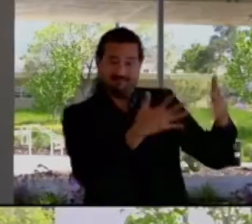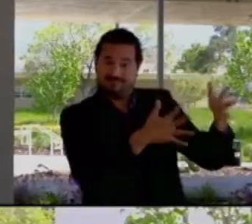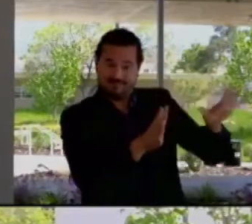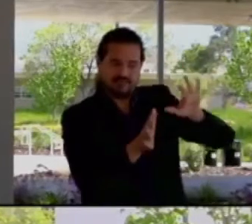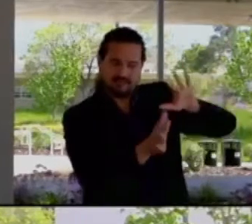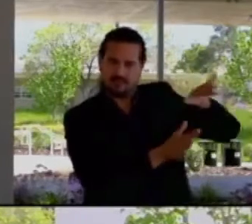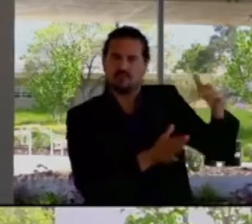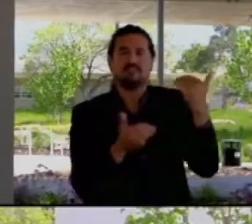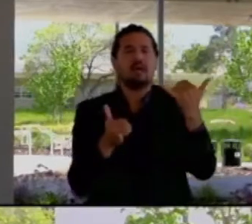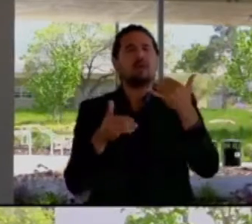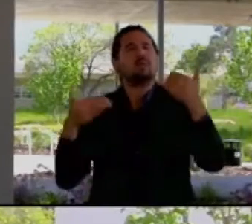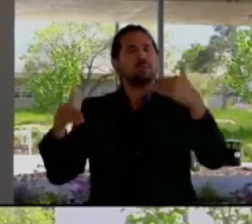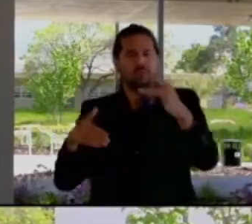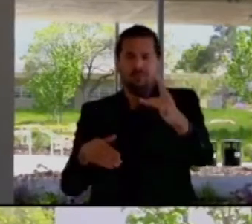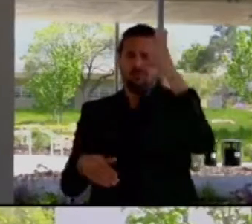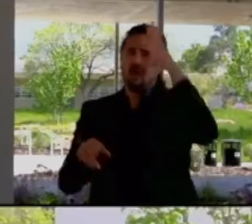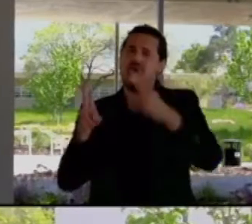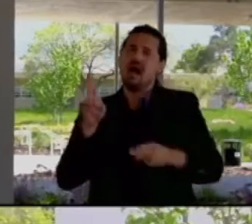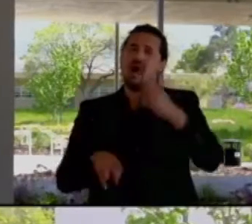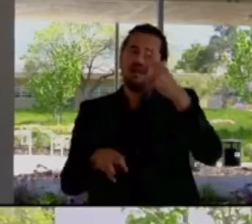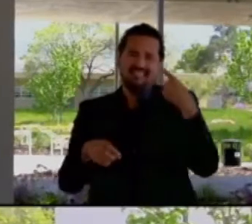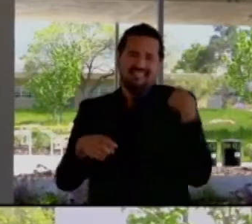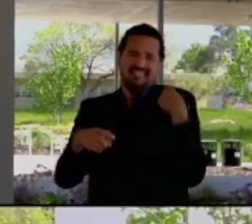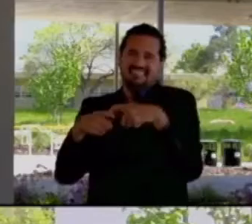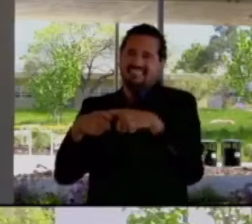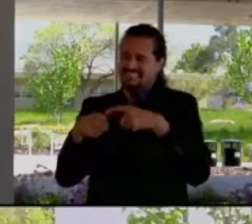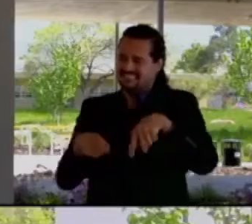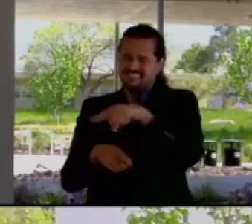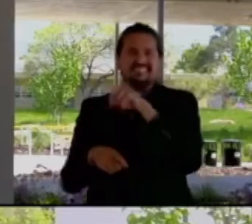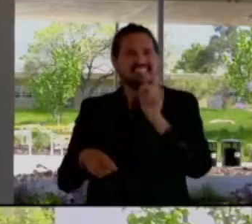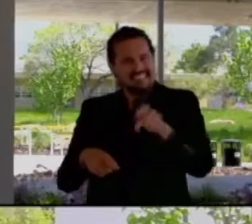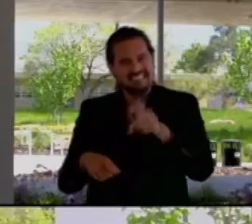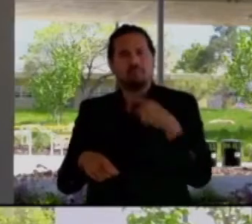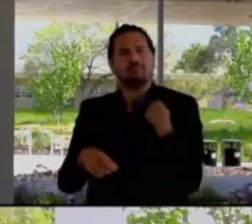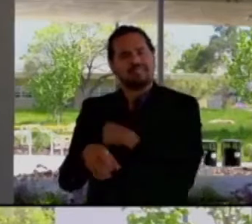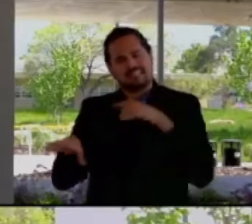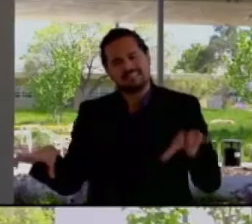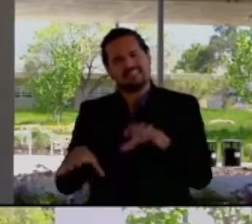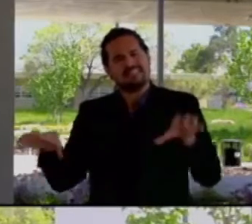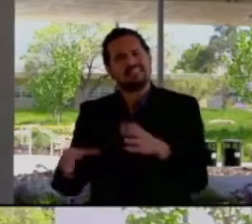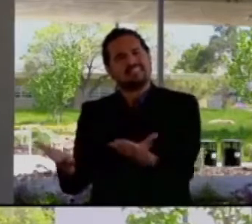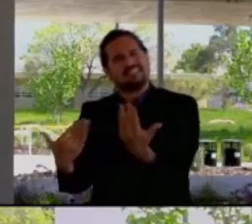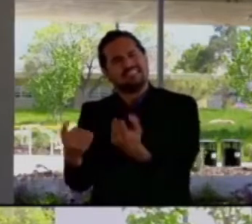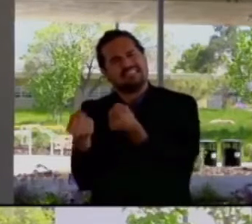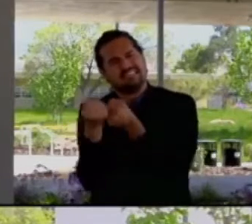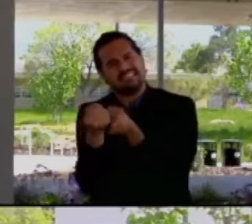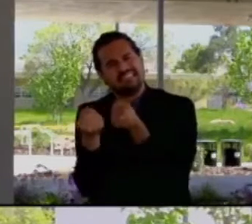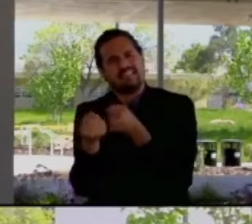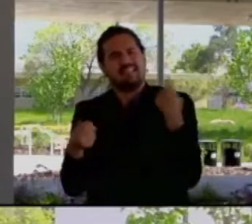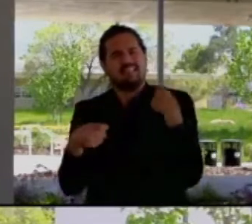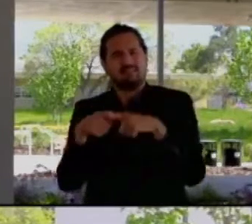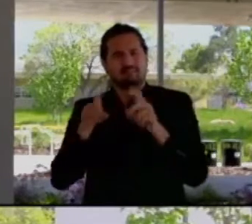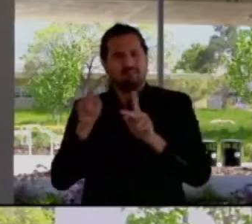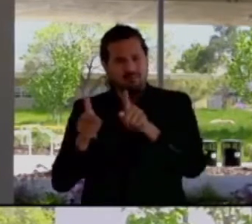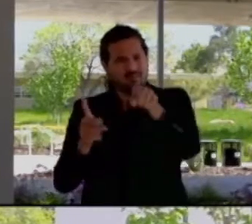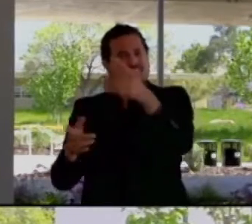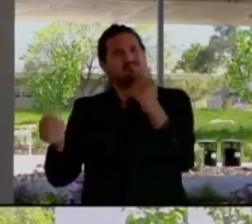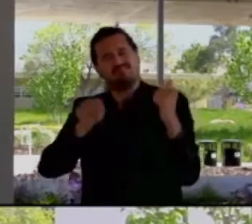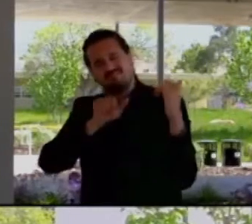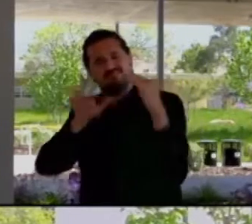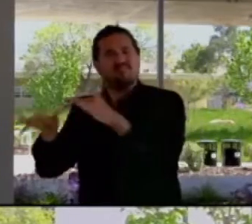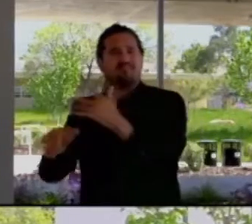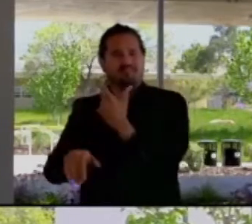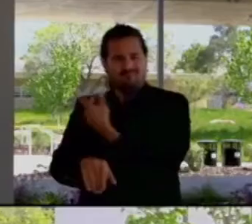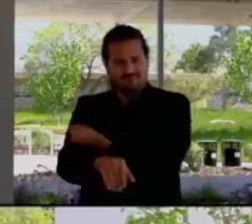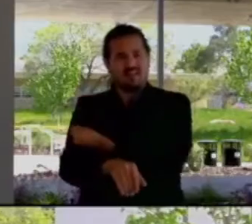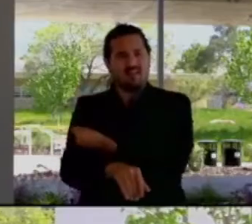to get your vaccine. We want to make sure we understand that everyone is working. You've got childcare